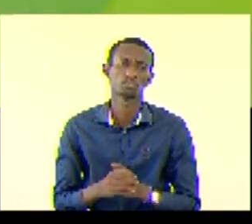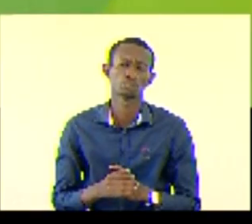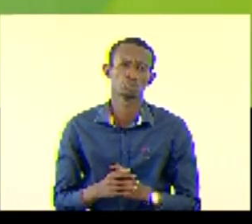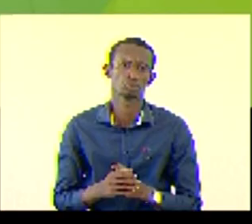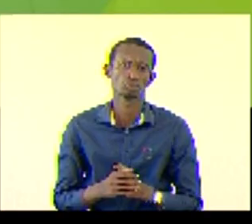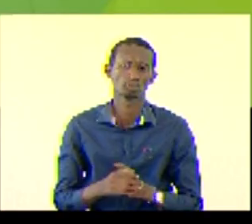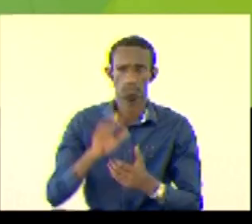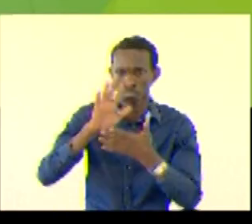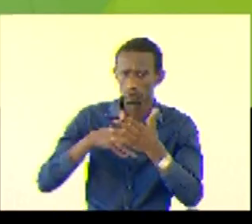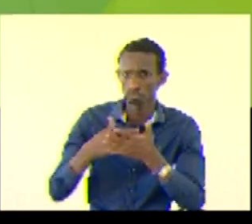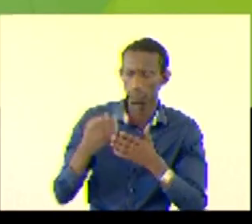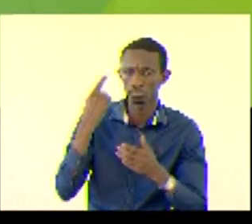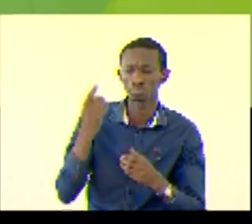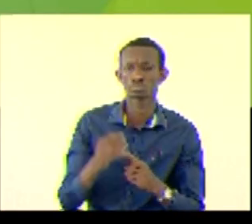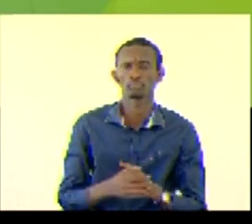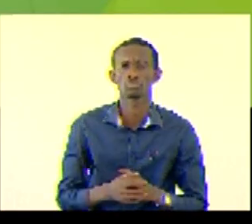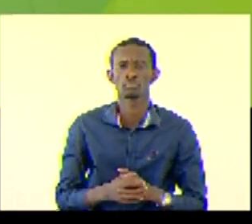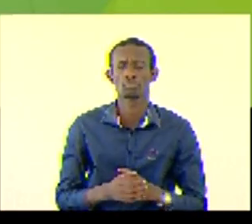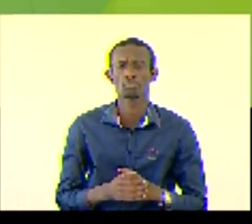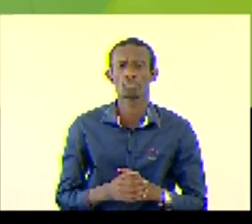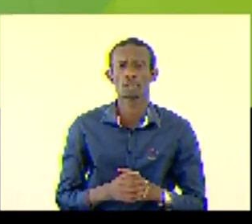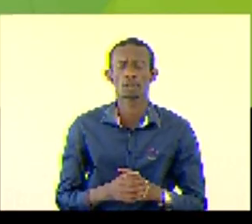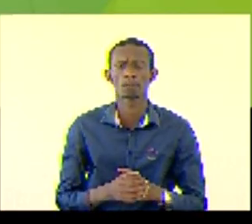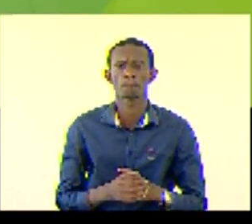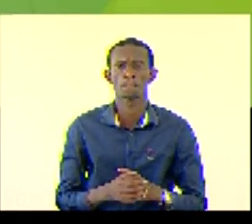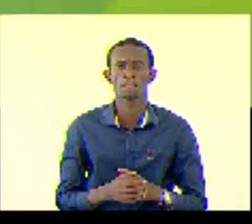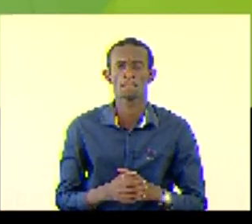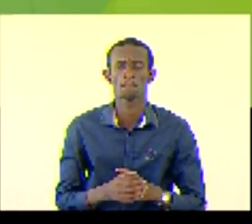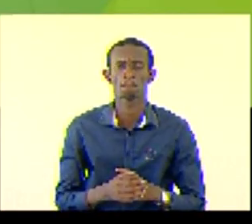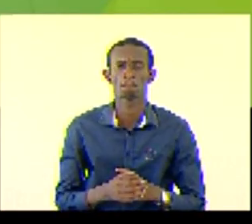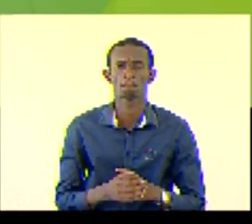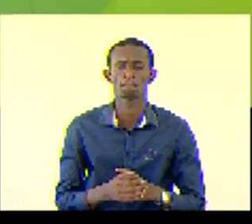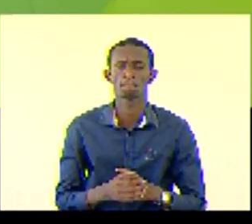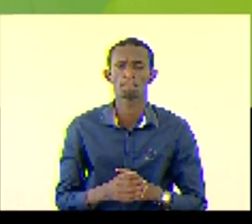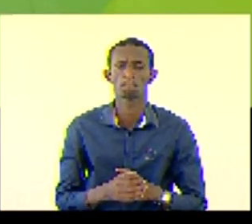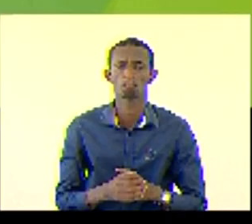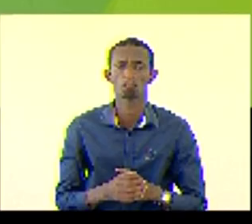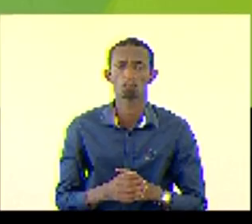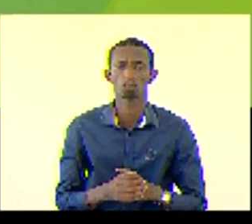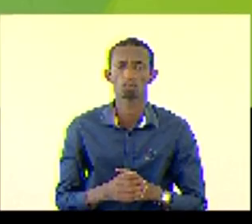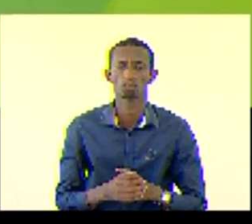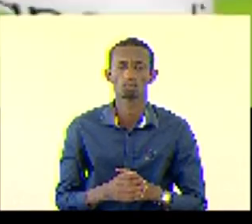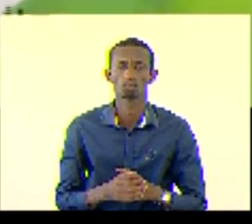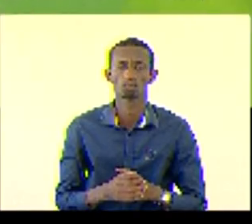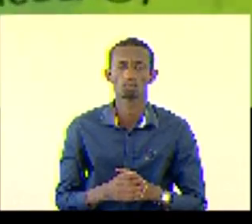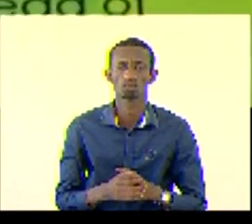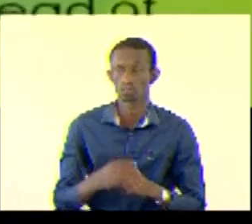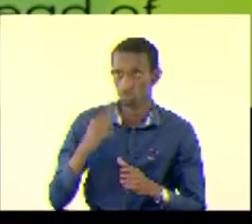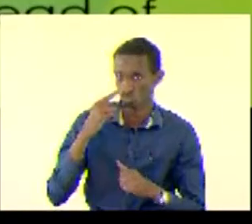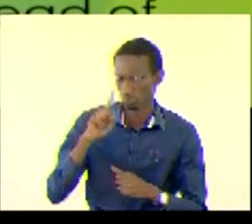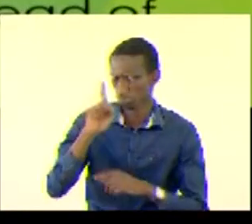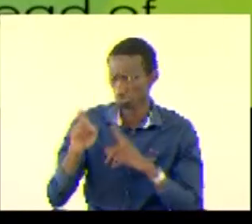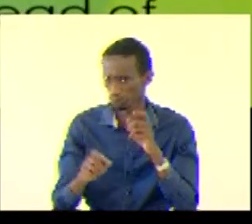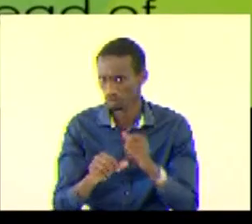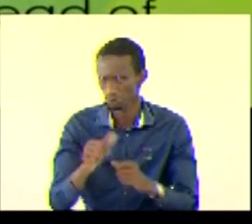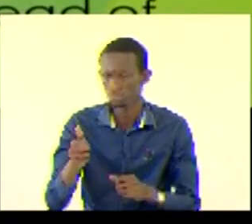graph that was indicated. And then we probably go to the next question, because